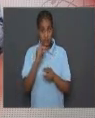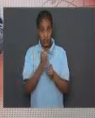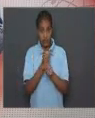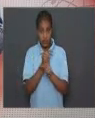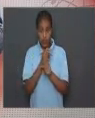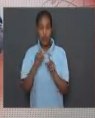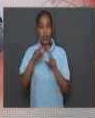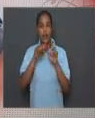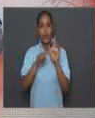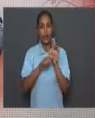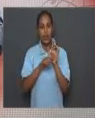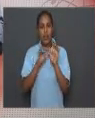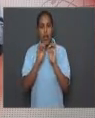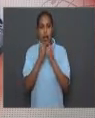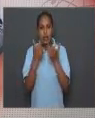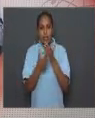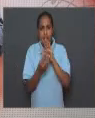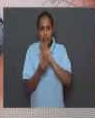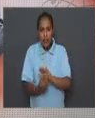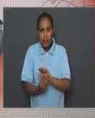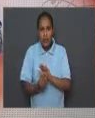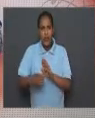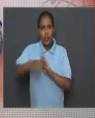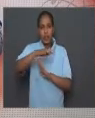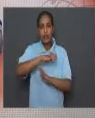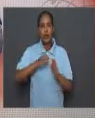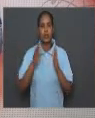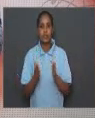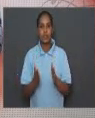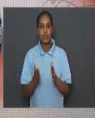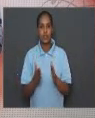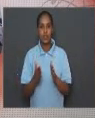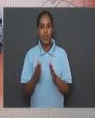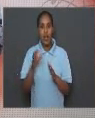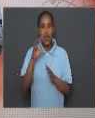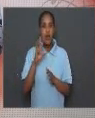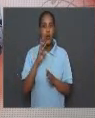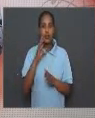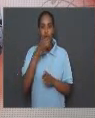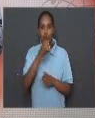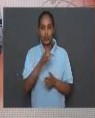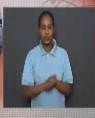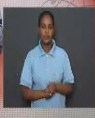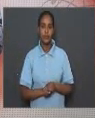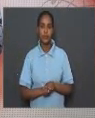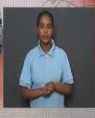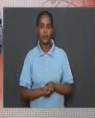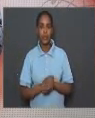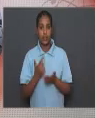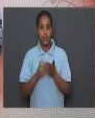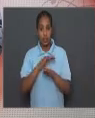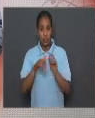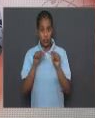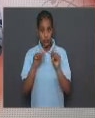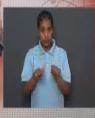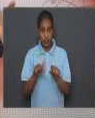of ions and how this affects the electrolysis of aqueous solutions. This is all